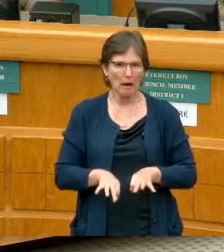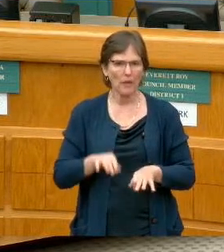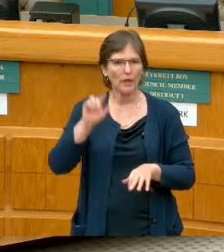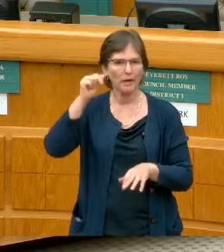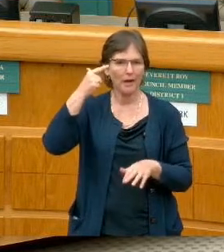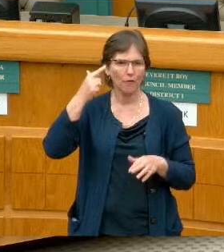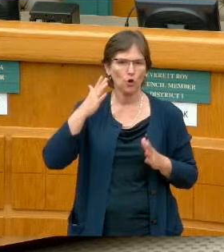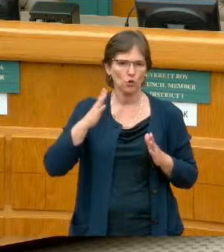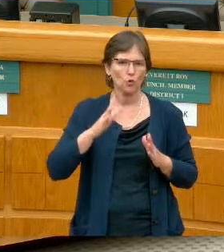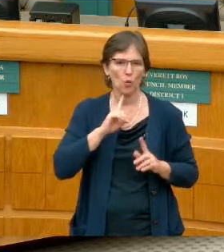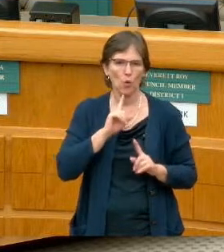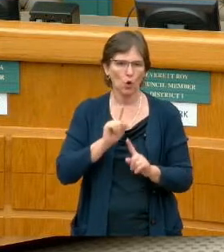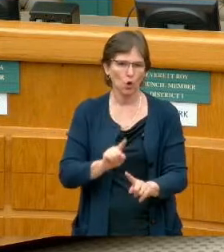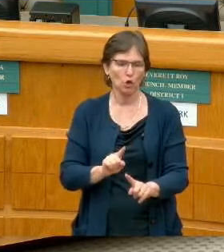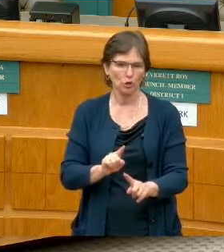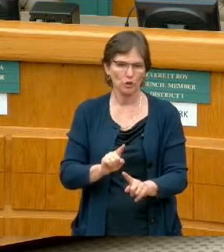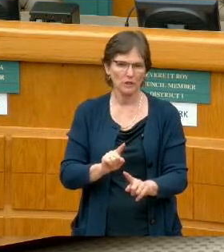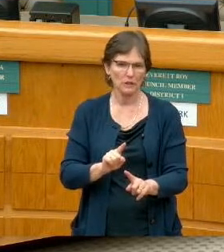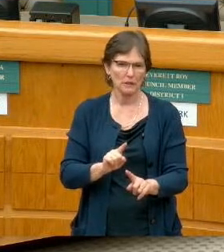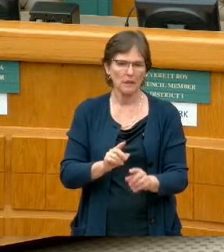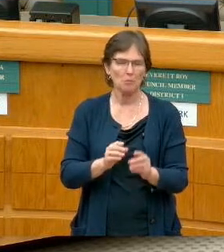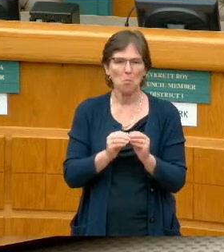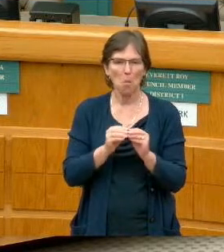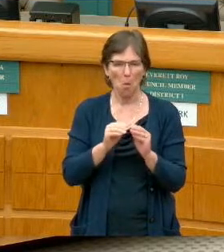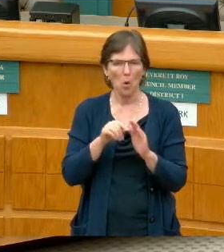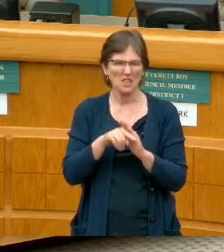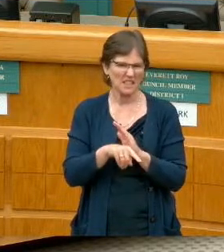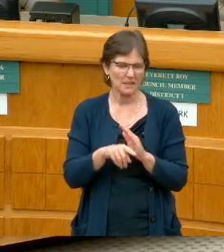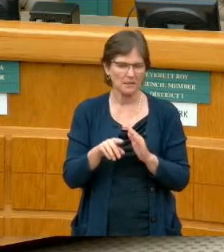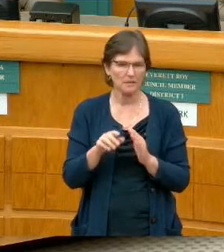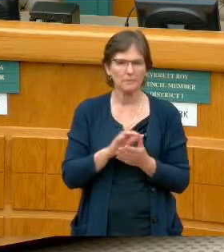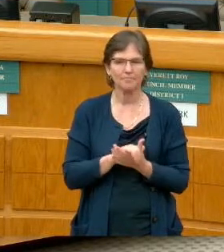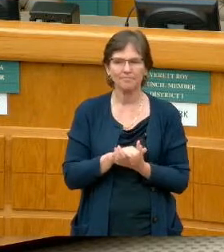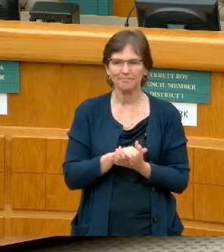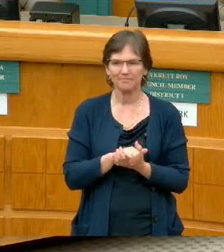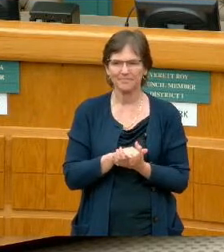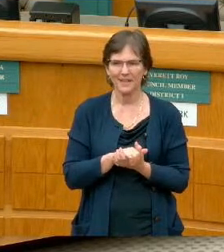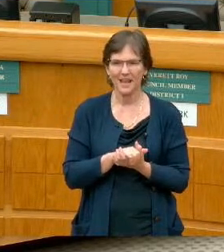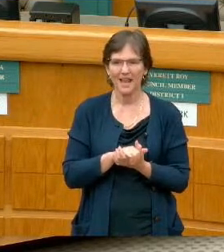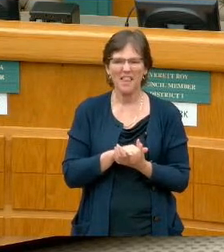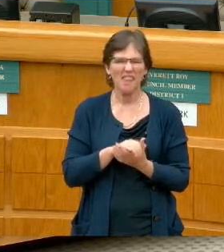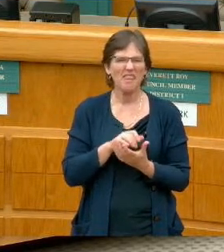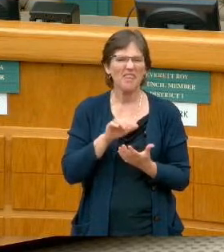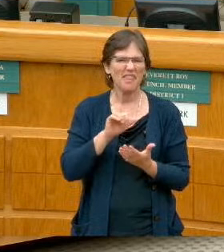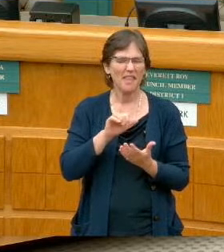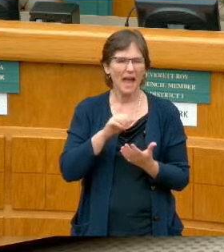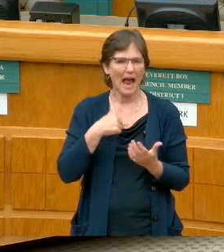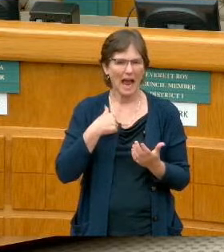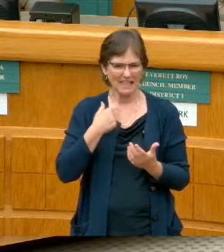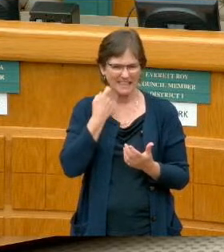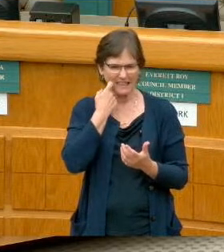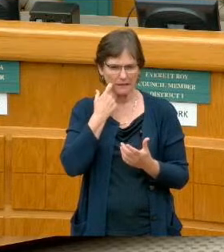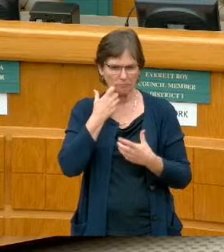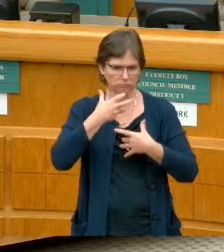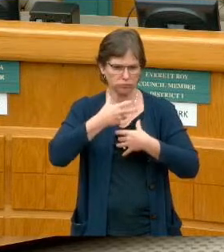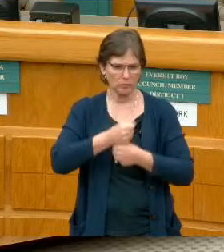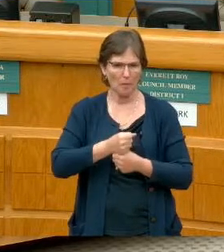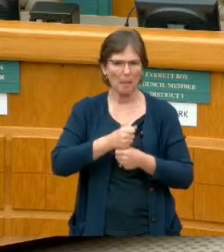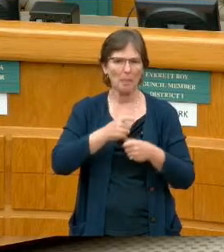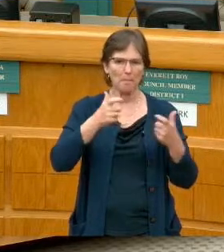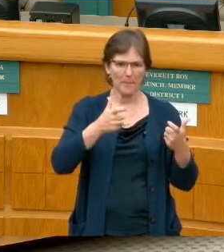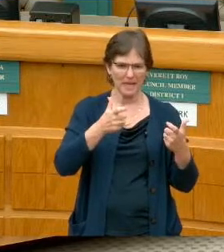some explanation into some of the details. But those are the big bracket items, and I think for those of you that are out there